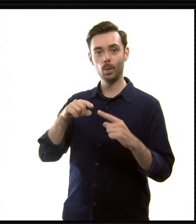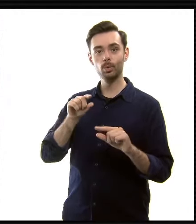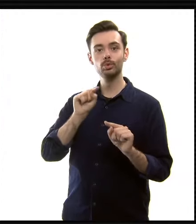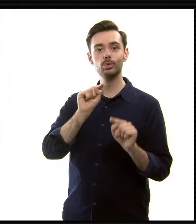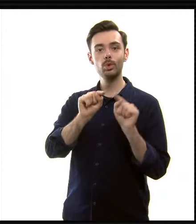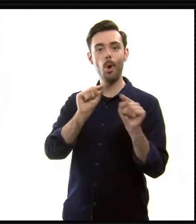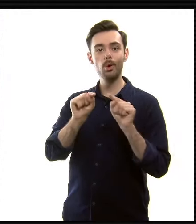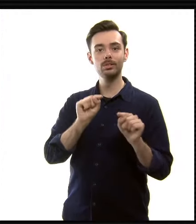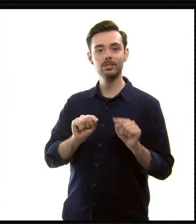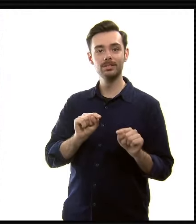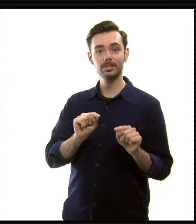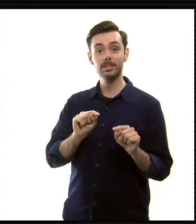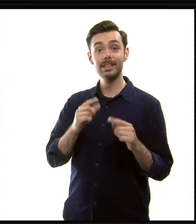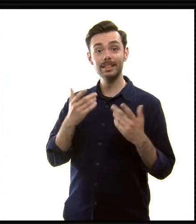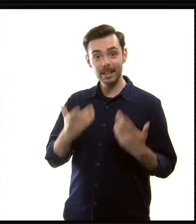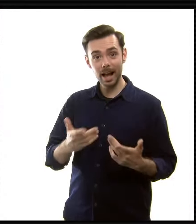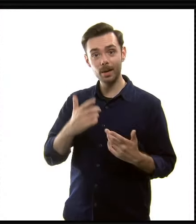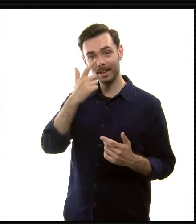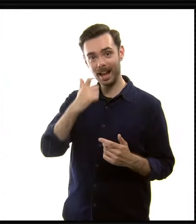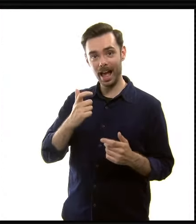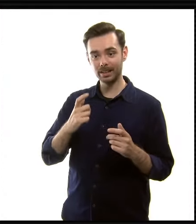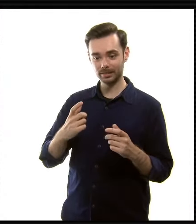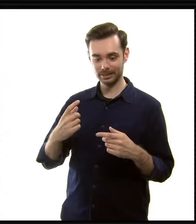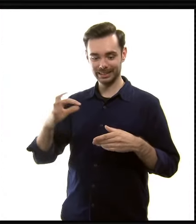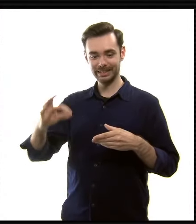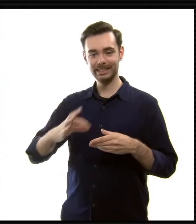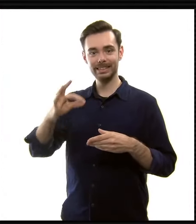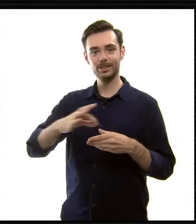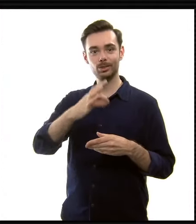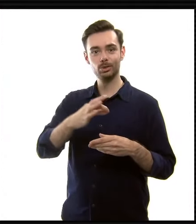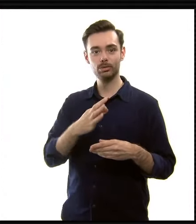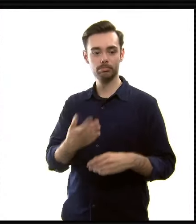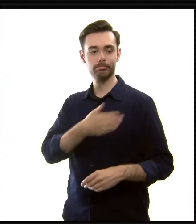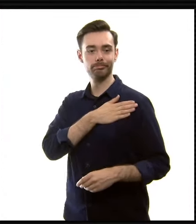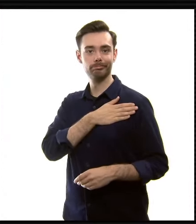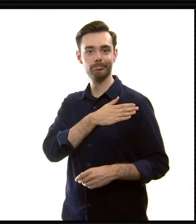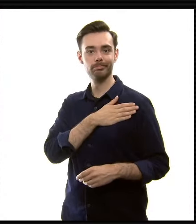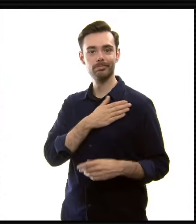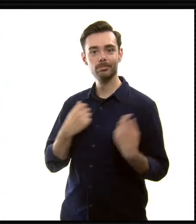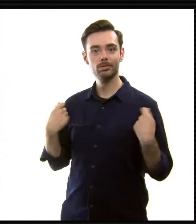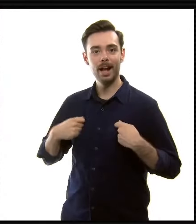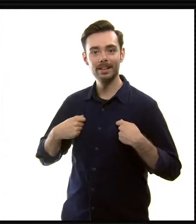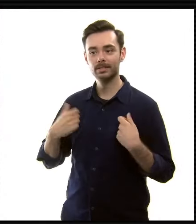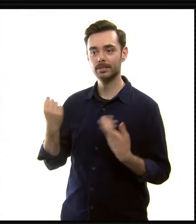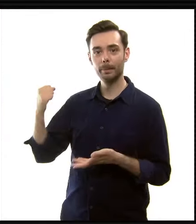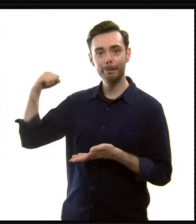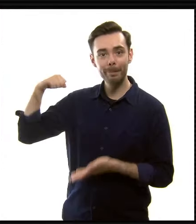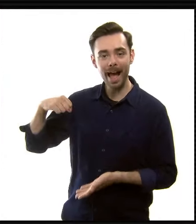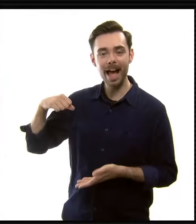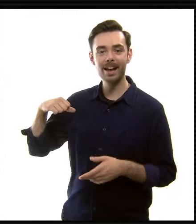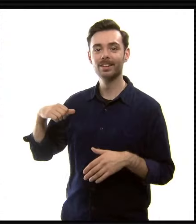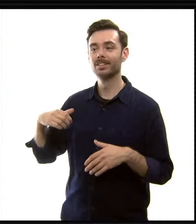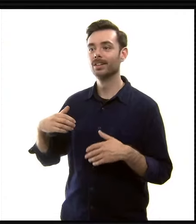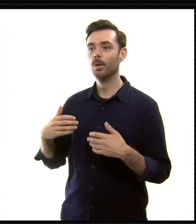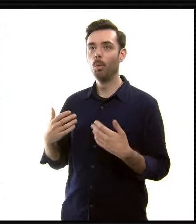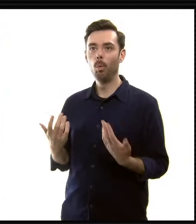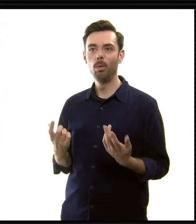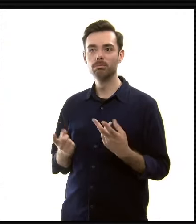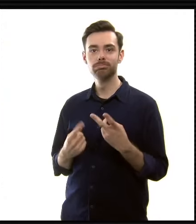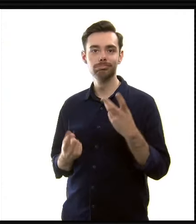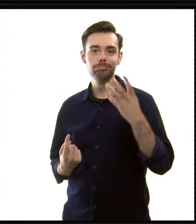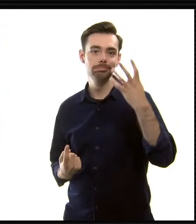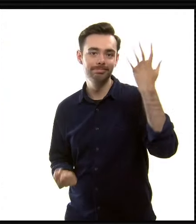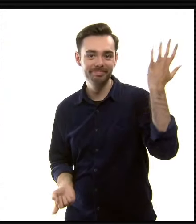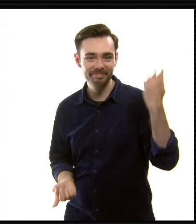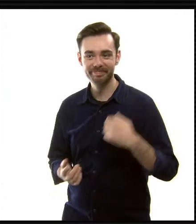your belongings. The flexible plate can be stitched onto a jacket or a bag or even something that isn't one of those, and then the colourful